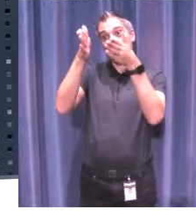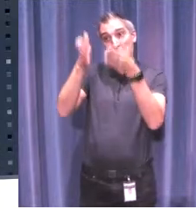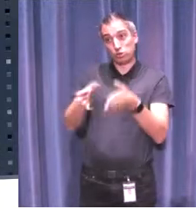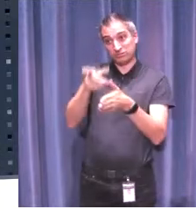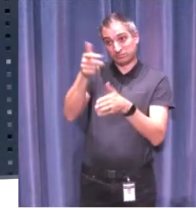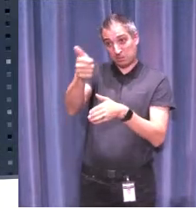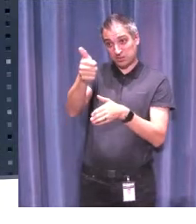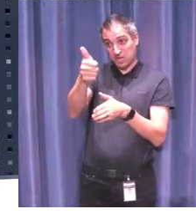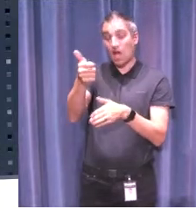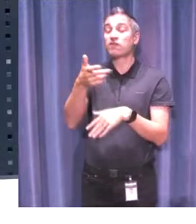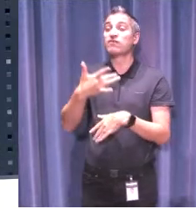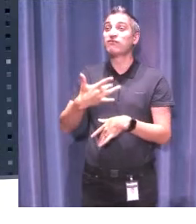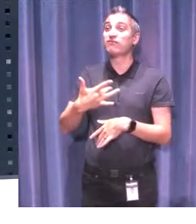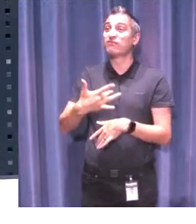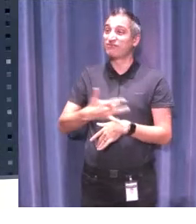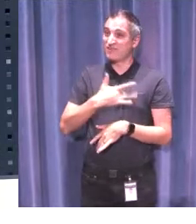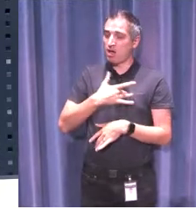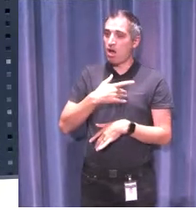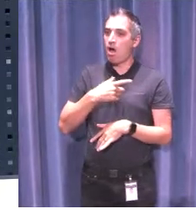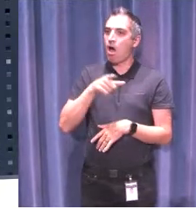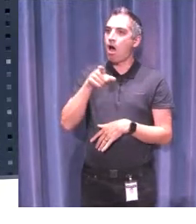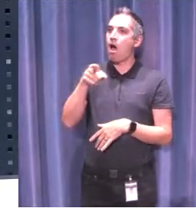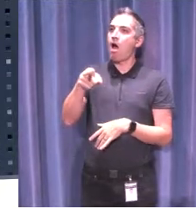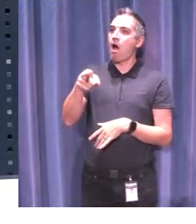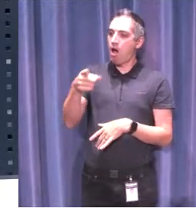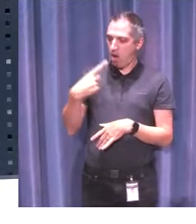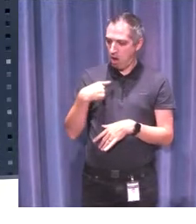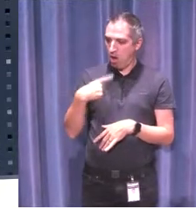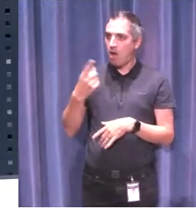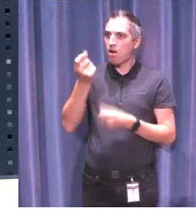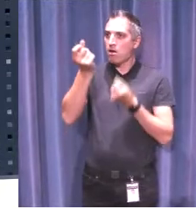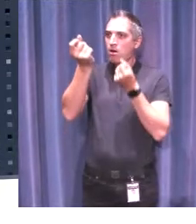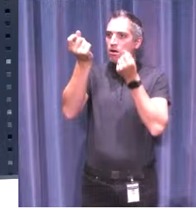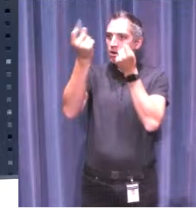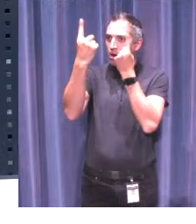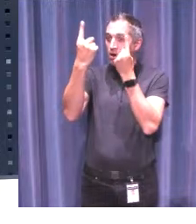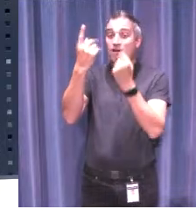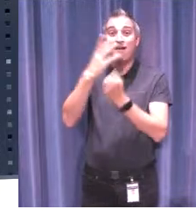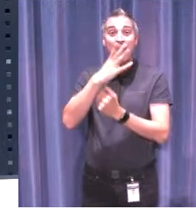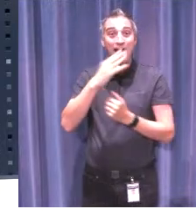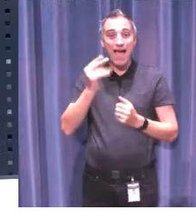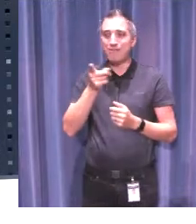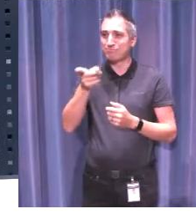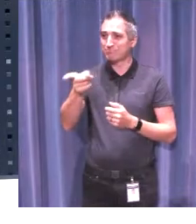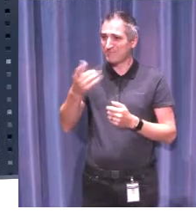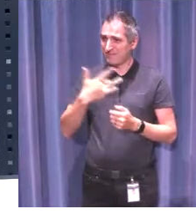and there's genuine interest on the other side